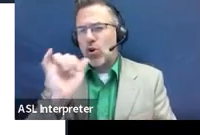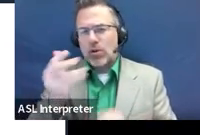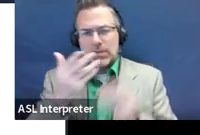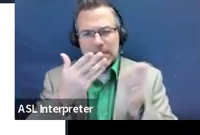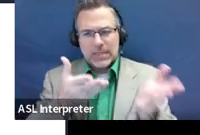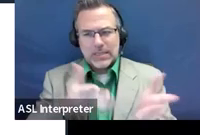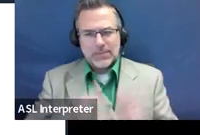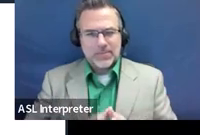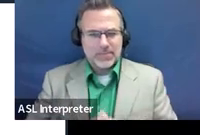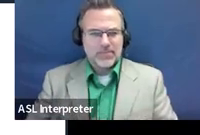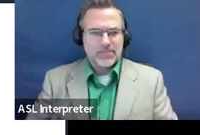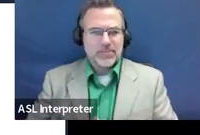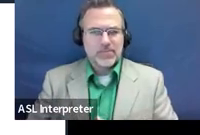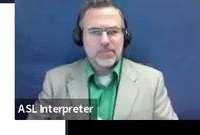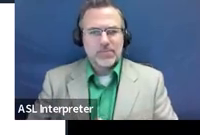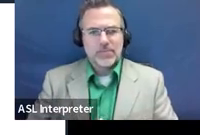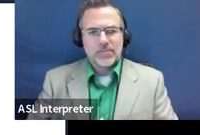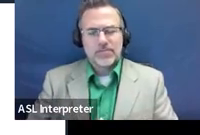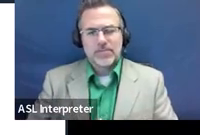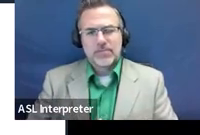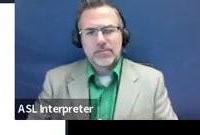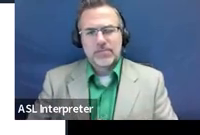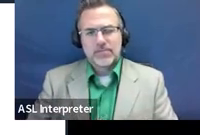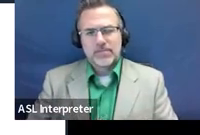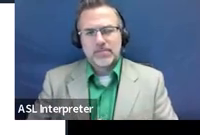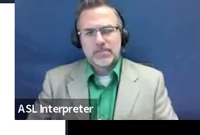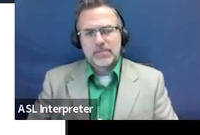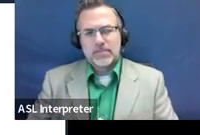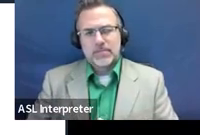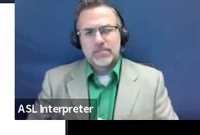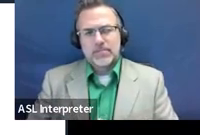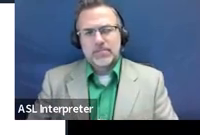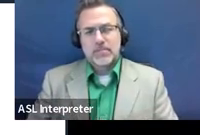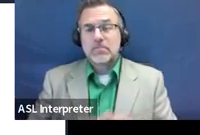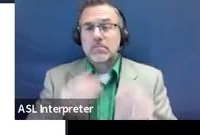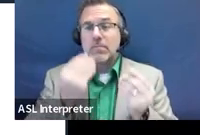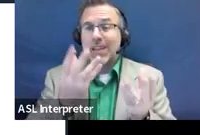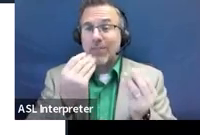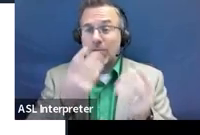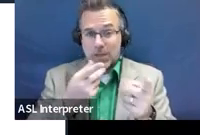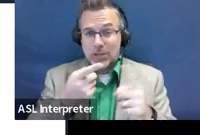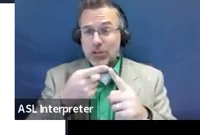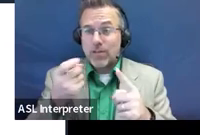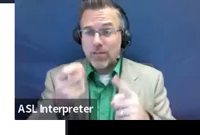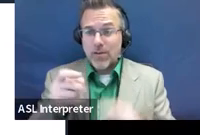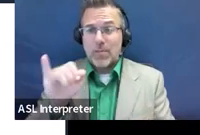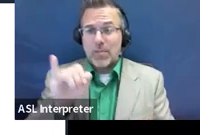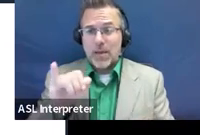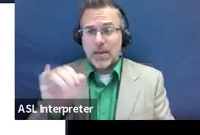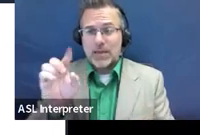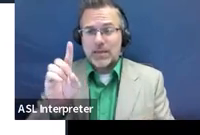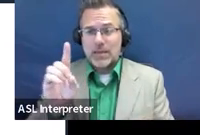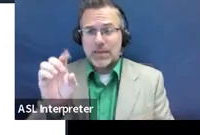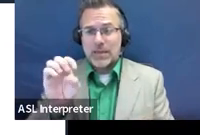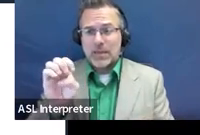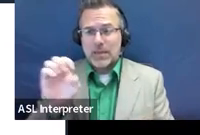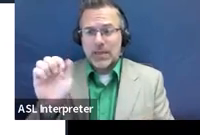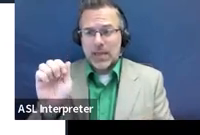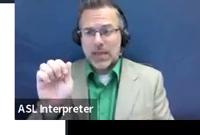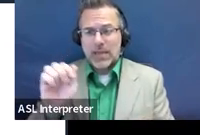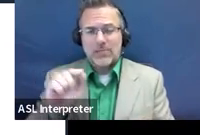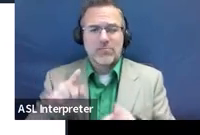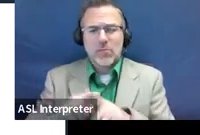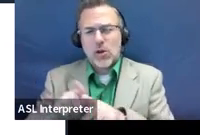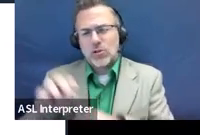of Maine. And the information on here comes from IDEA and MUSER, where it says that the